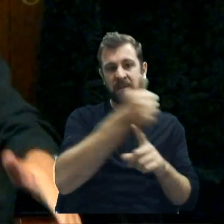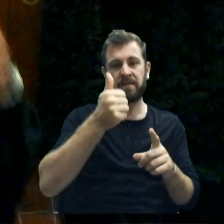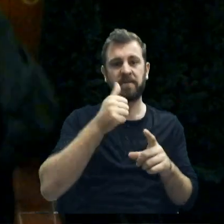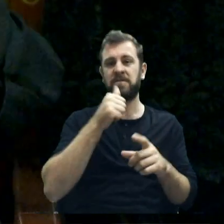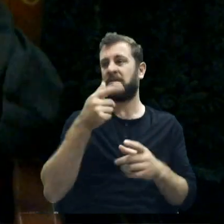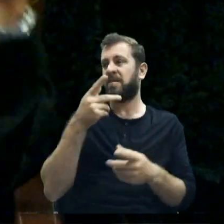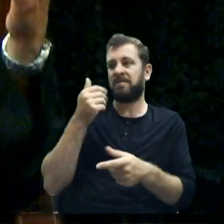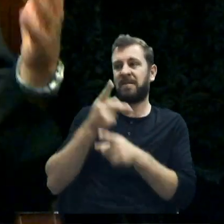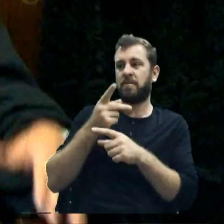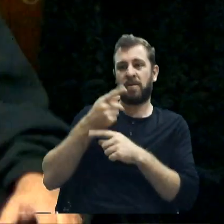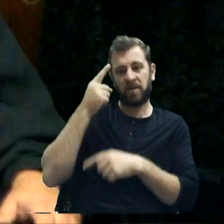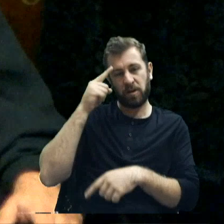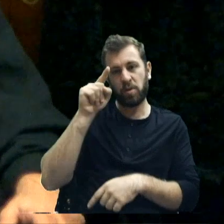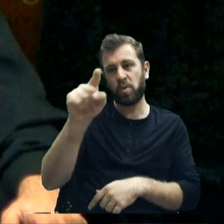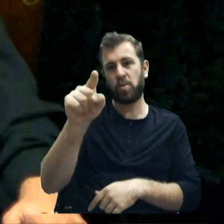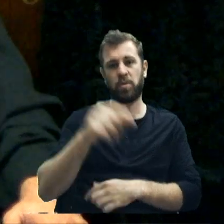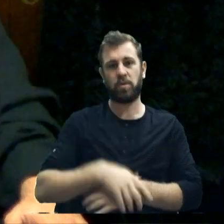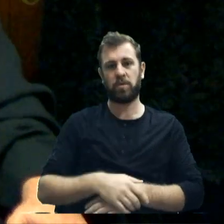Think about these things.